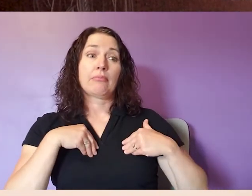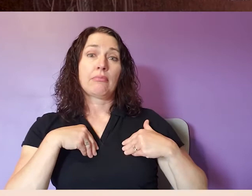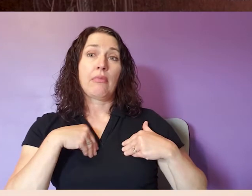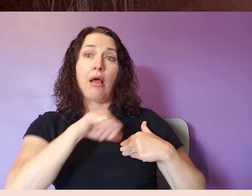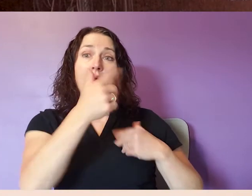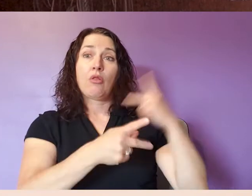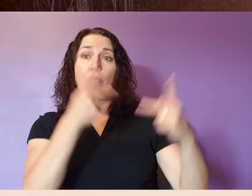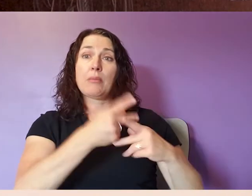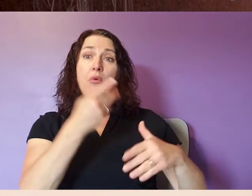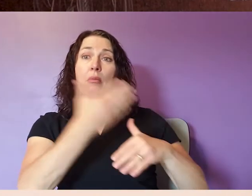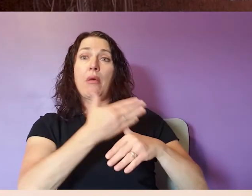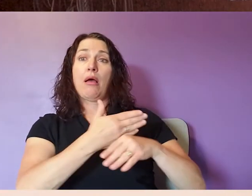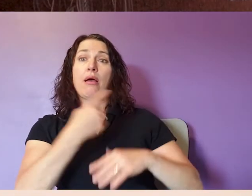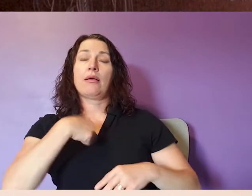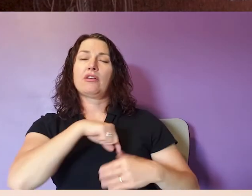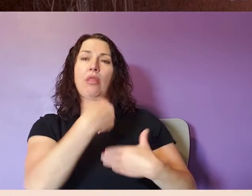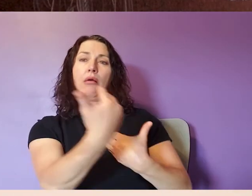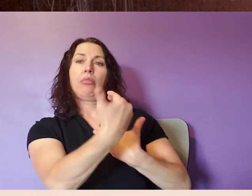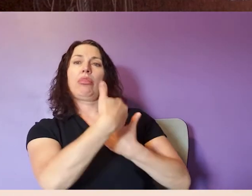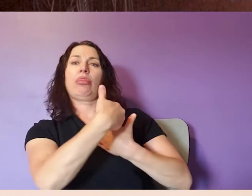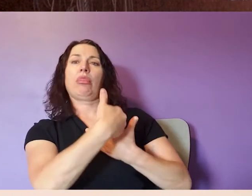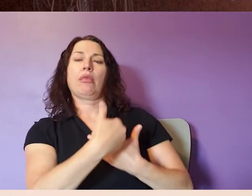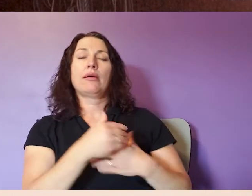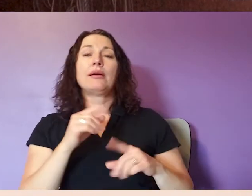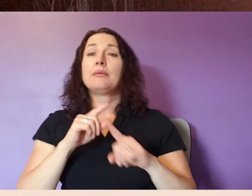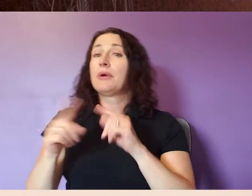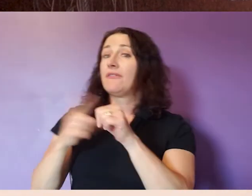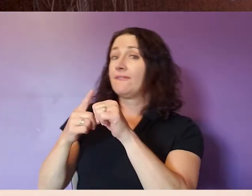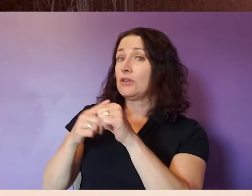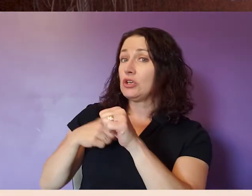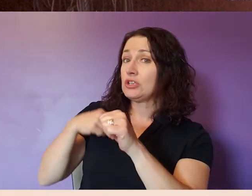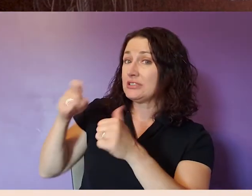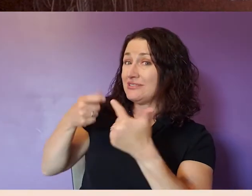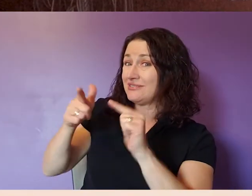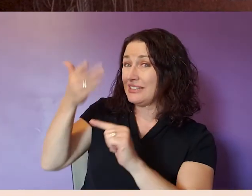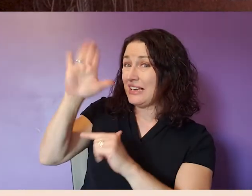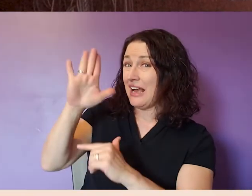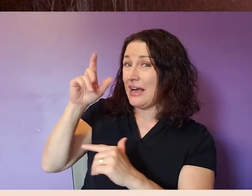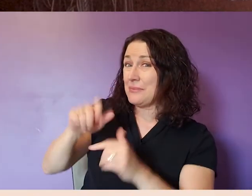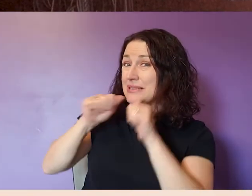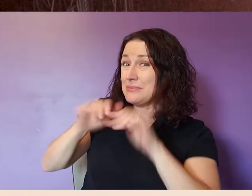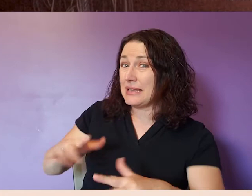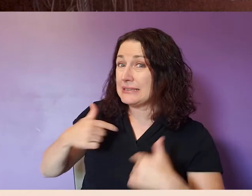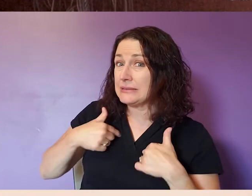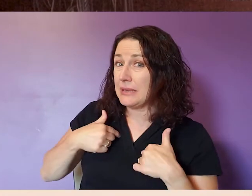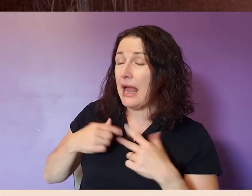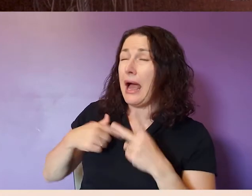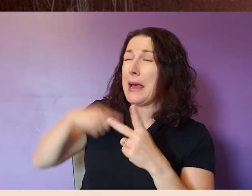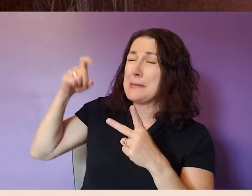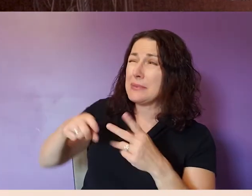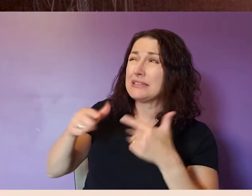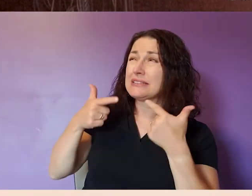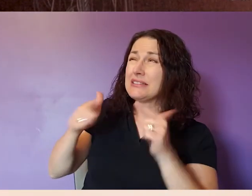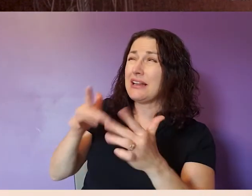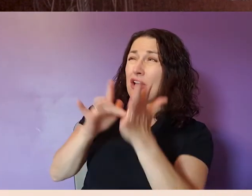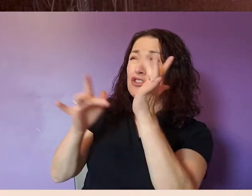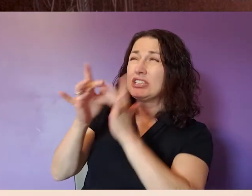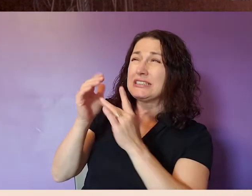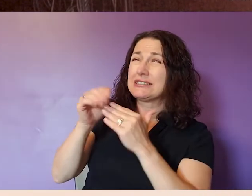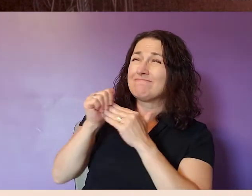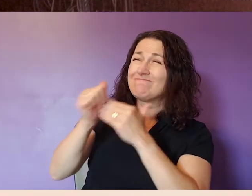pray if i don't let god bless me if i don't let jesus be the shepherd of my